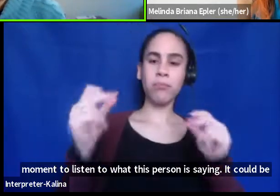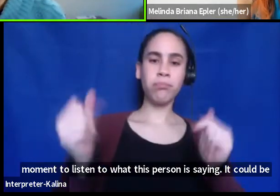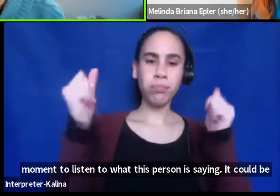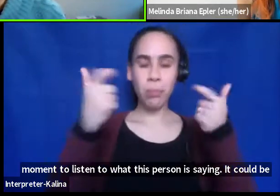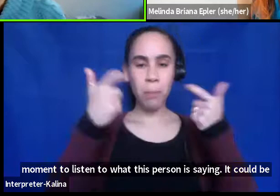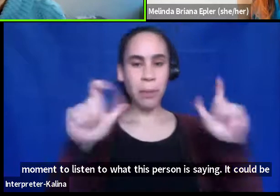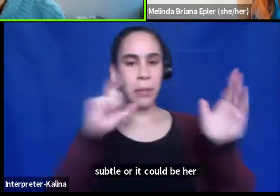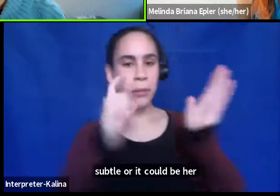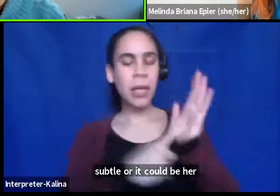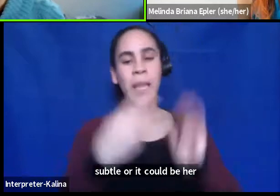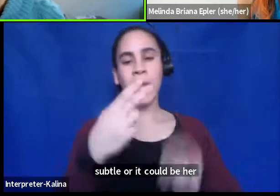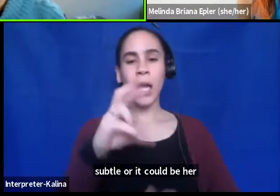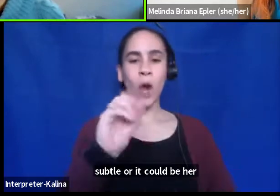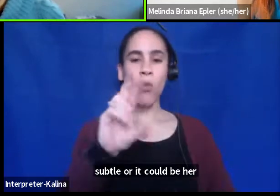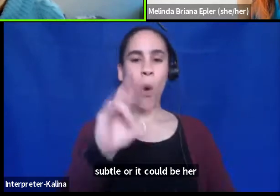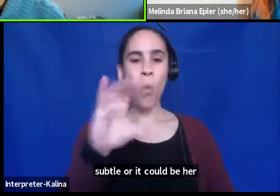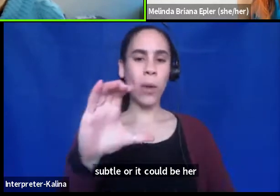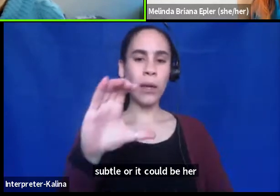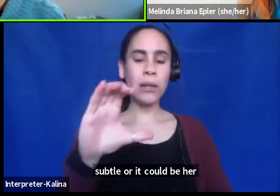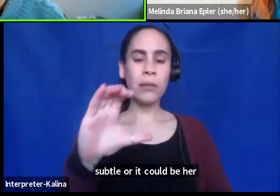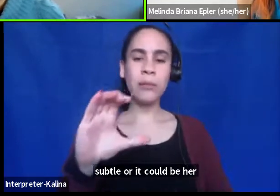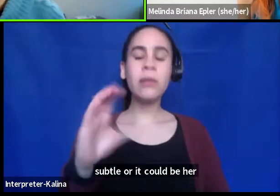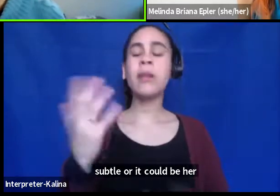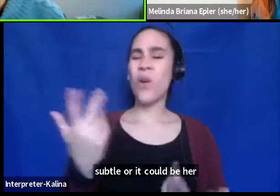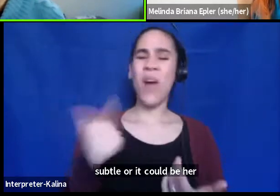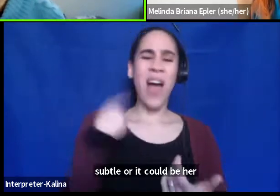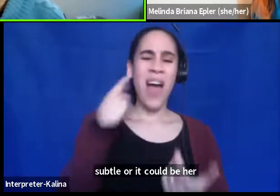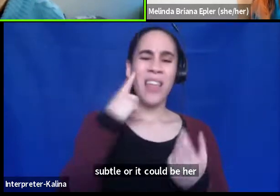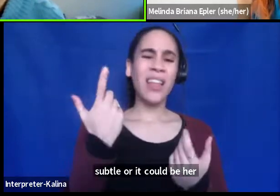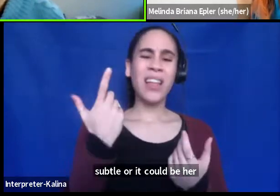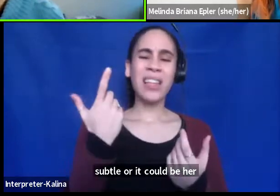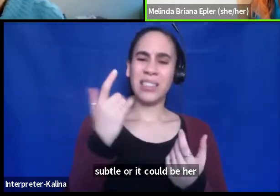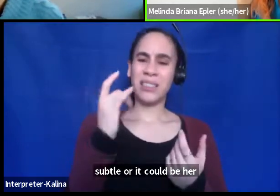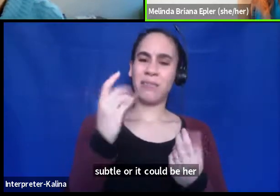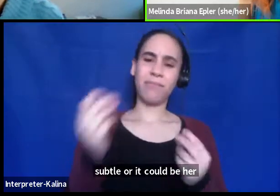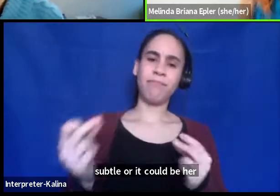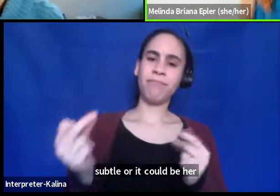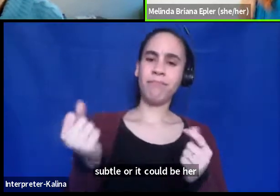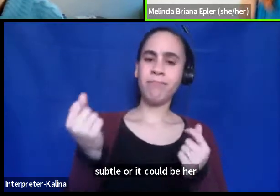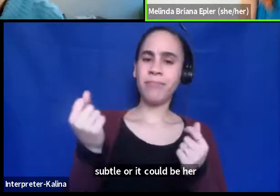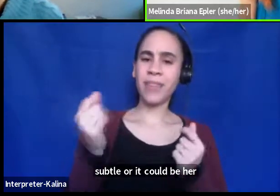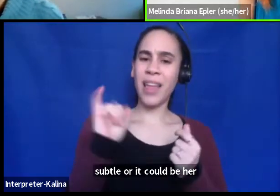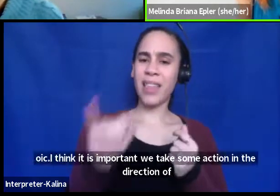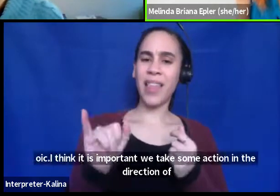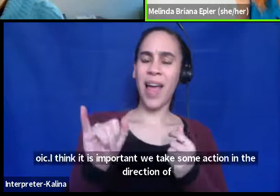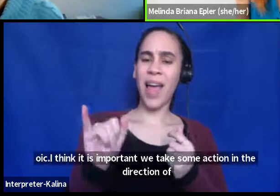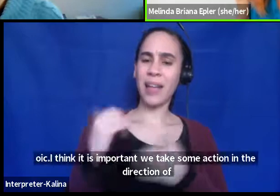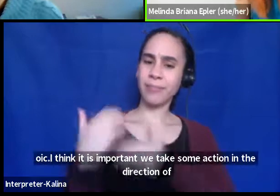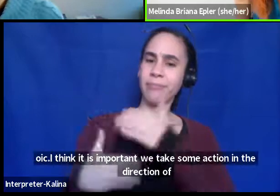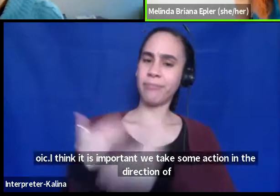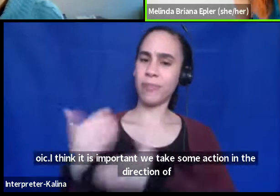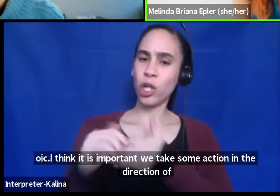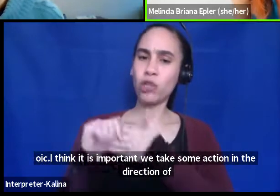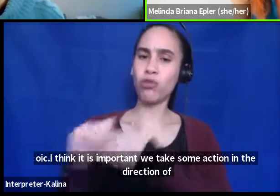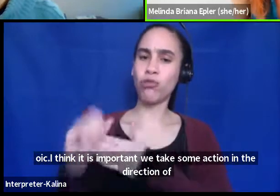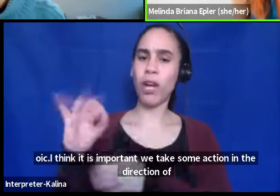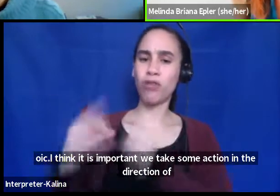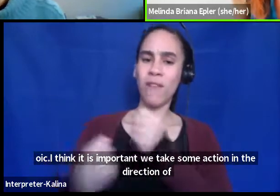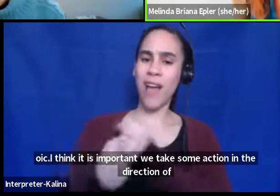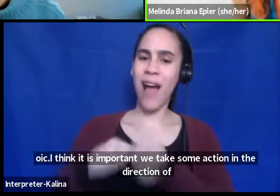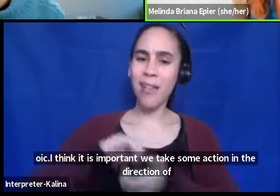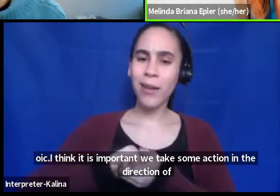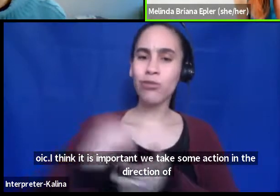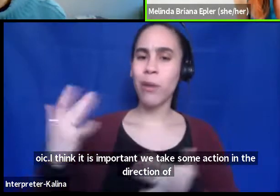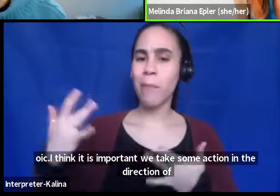take some action in the direction of allyship and empathy. Yeah, yeah, agreed. So